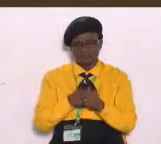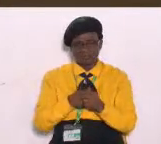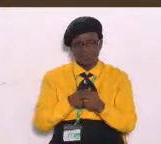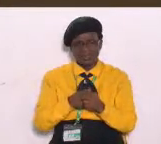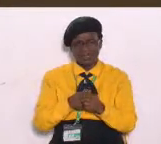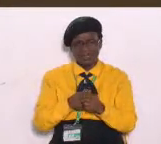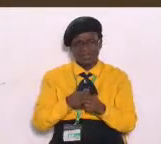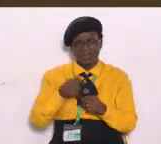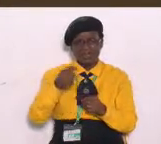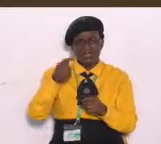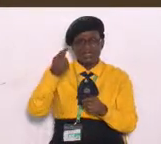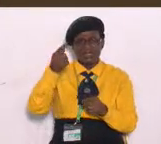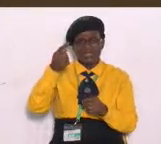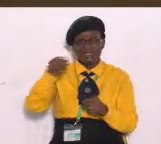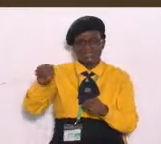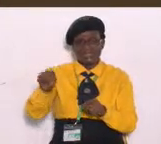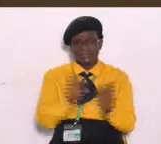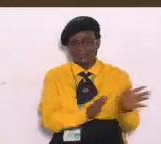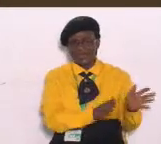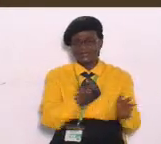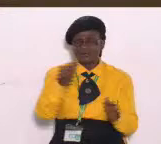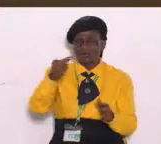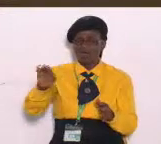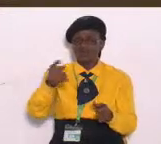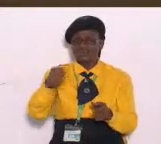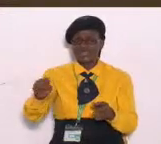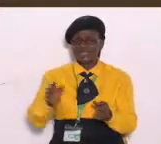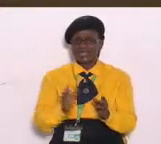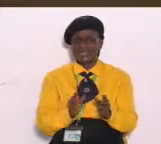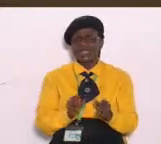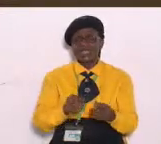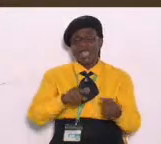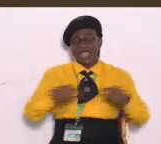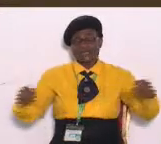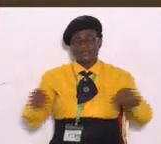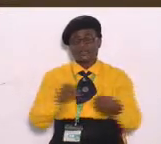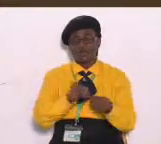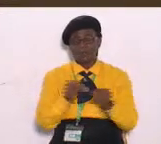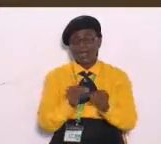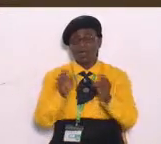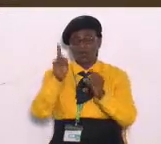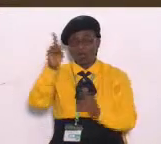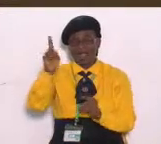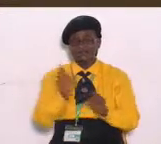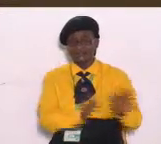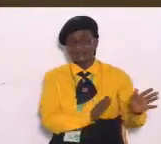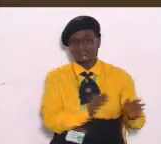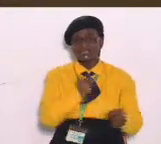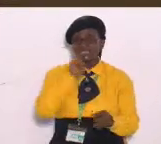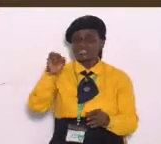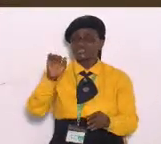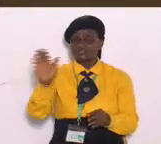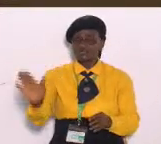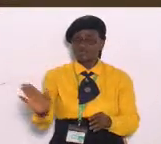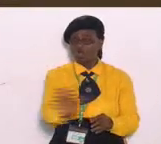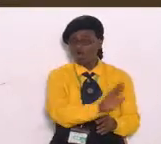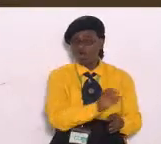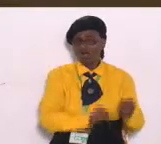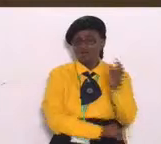The target of the enemy, number one target, is your resources,